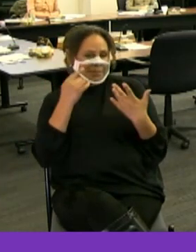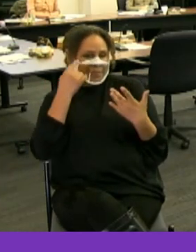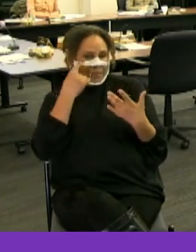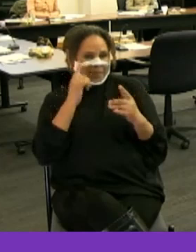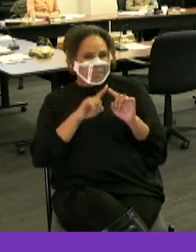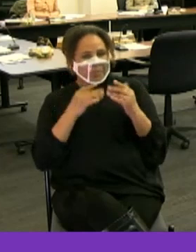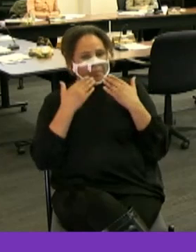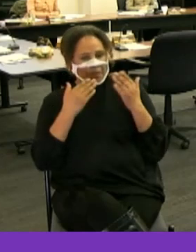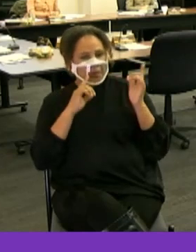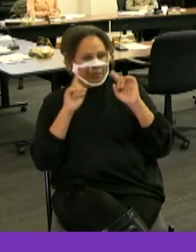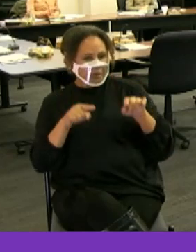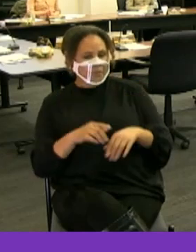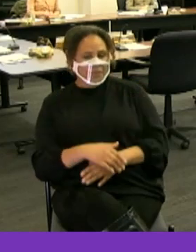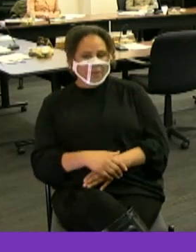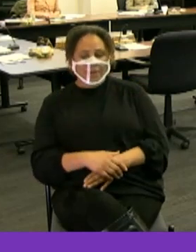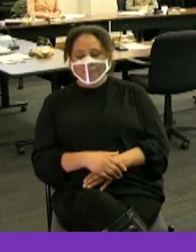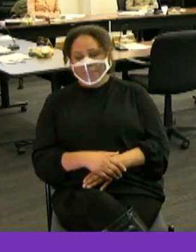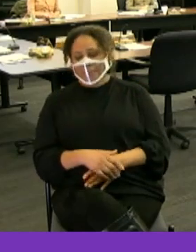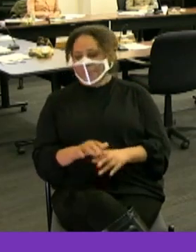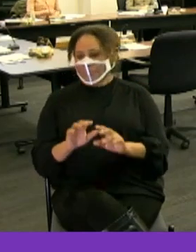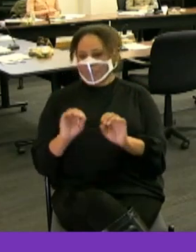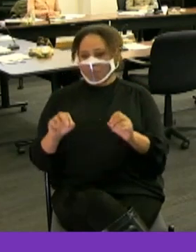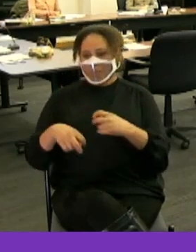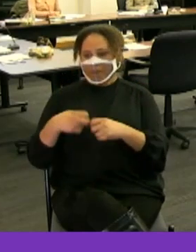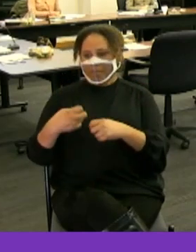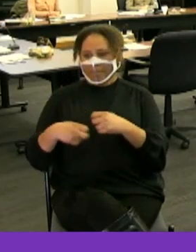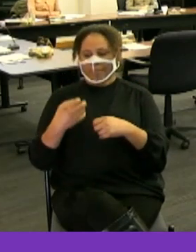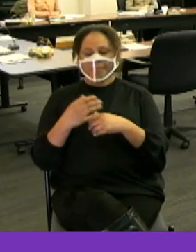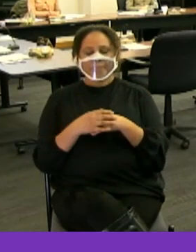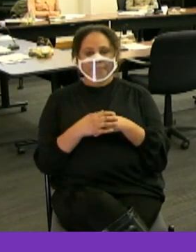but thank you for answering that. Yeah, no problem.